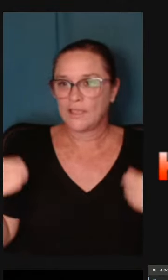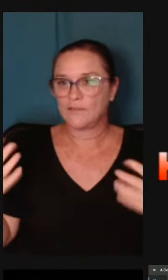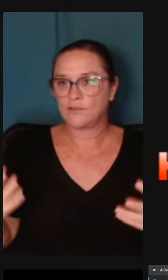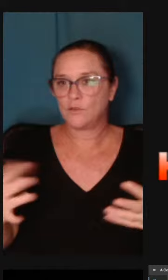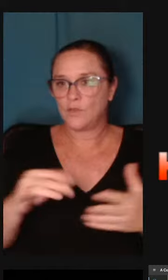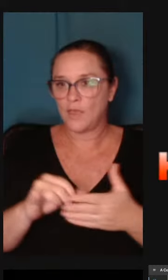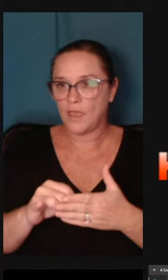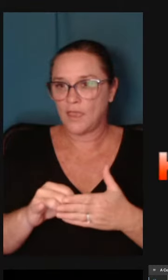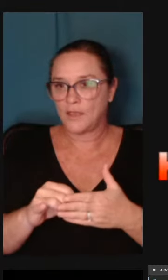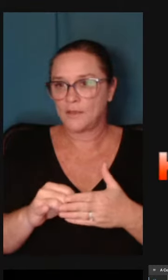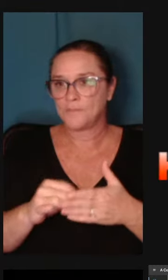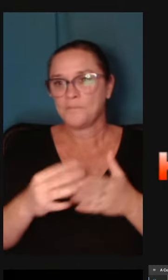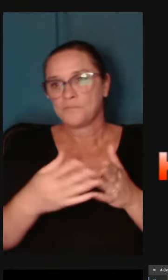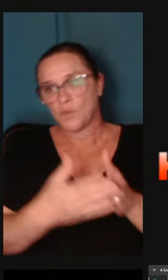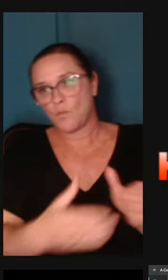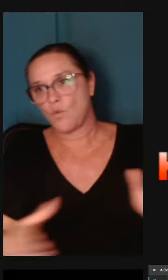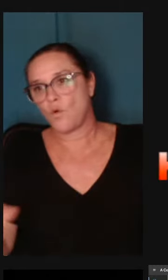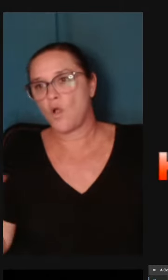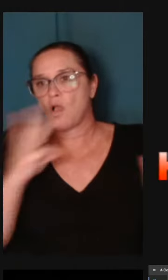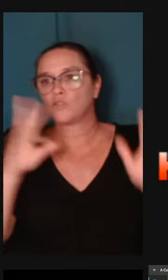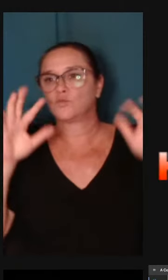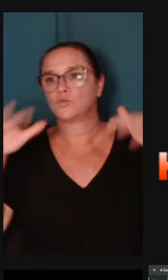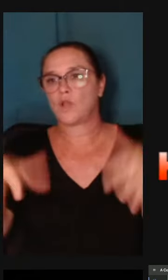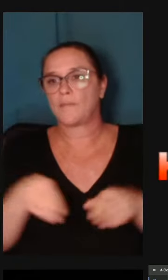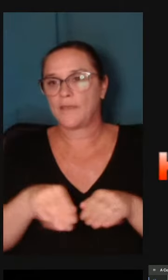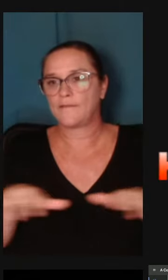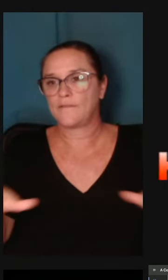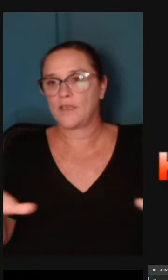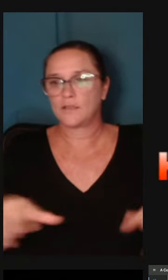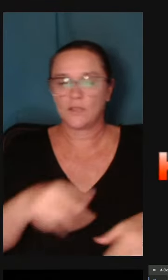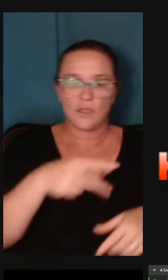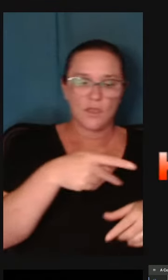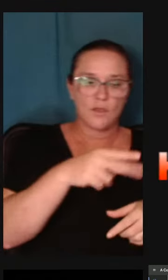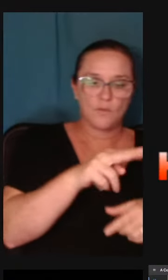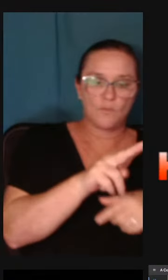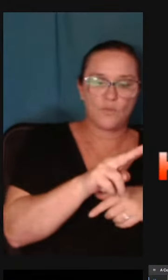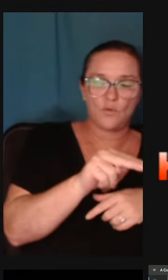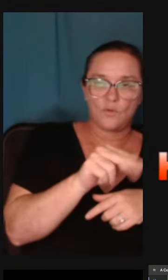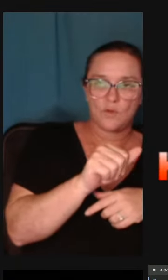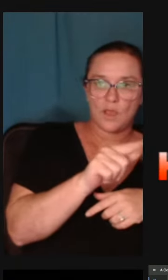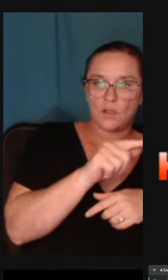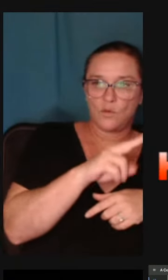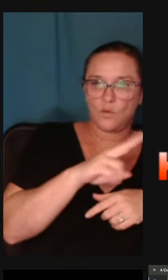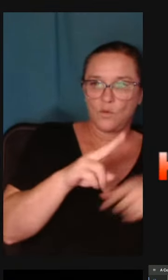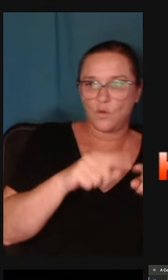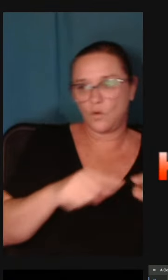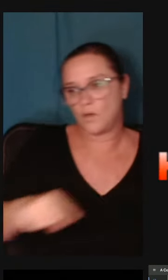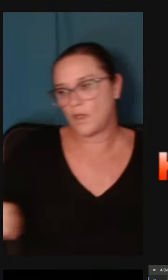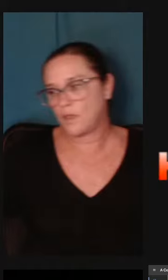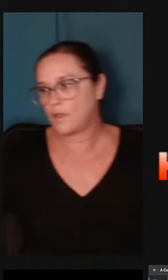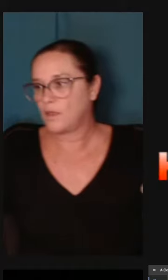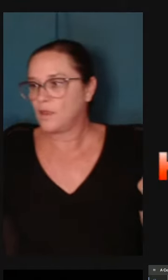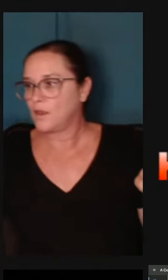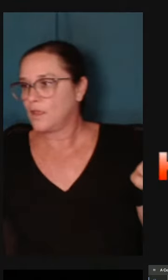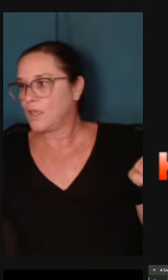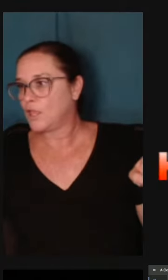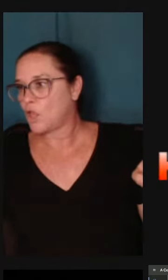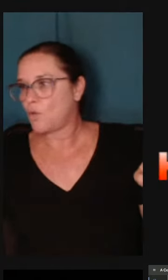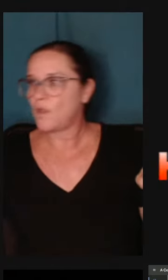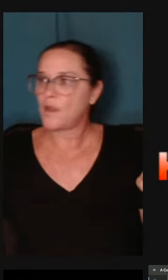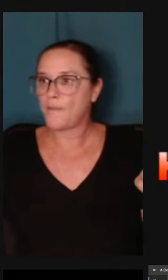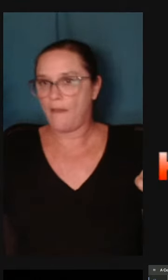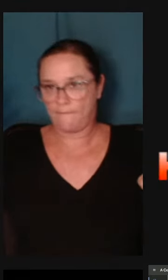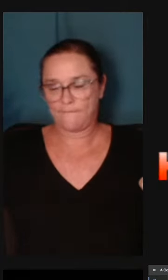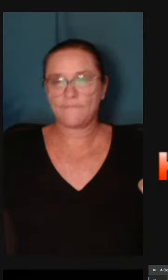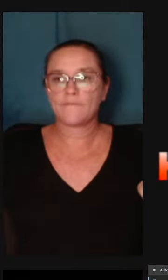broad tsunami effect that reaches all the way to Punalu'u and all the way to Hilo and beyond, but also